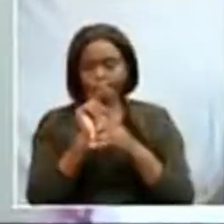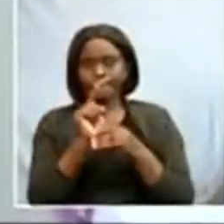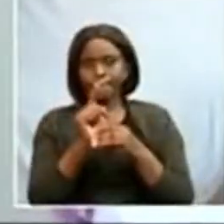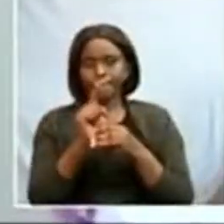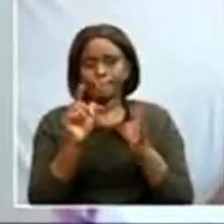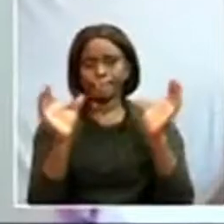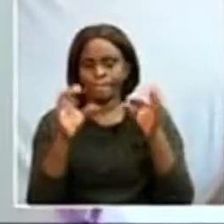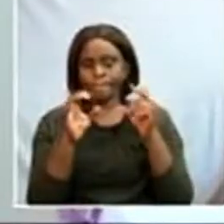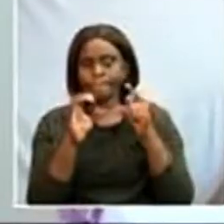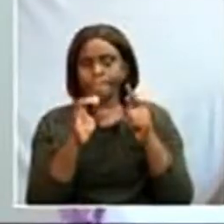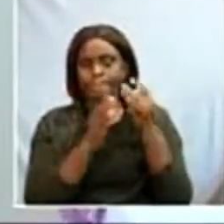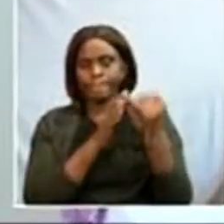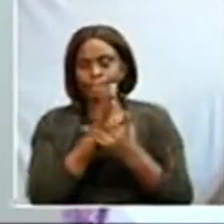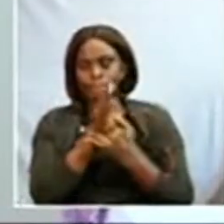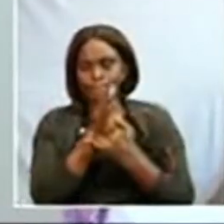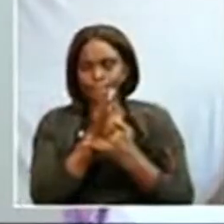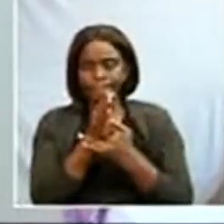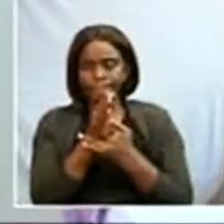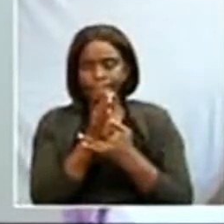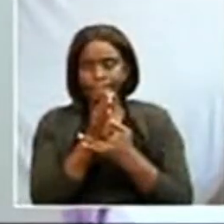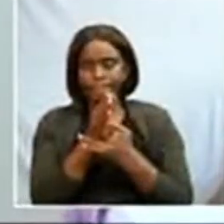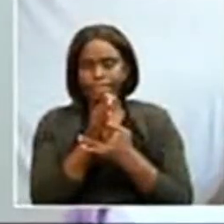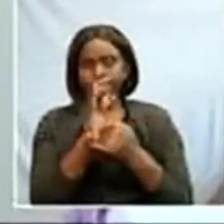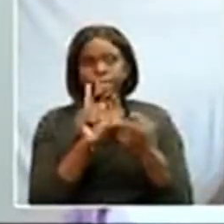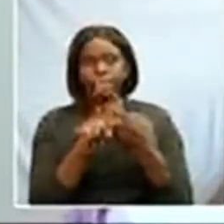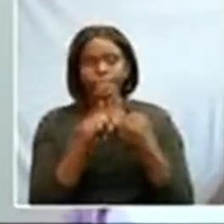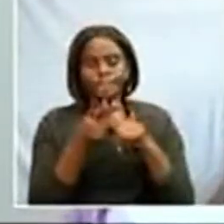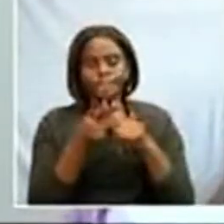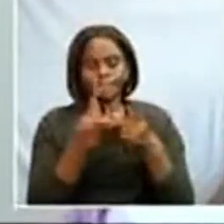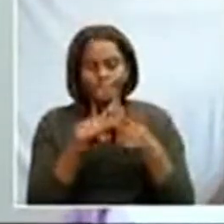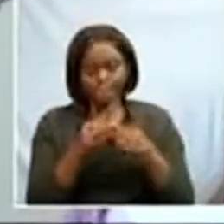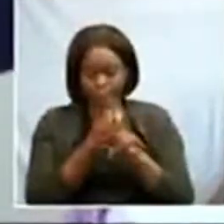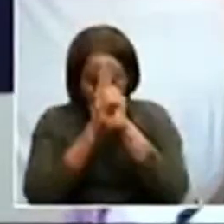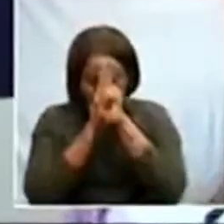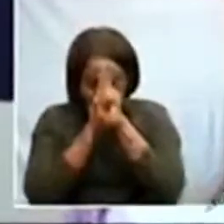the committee through our colleague Honorable